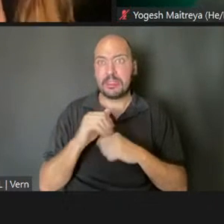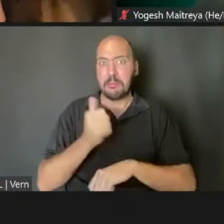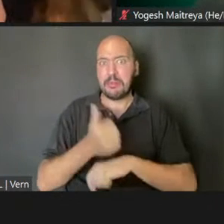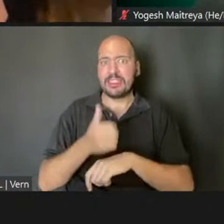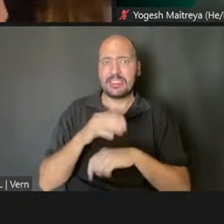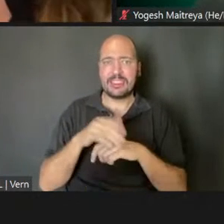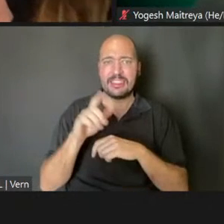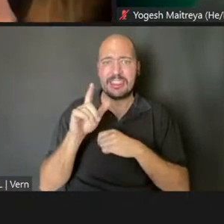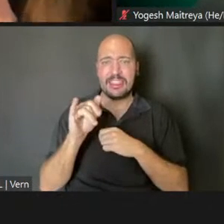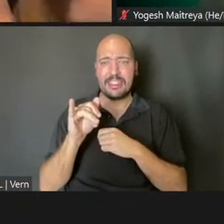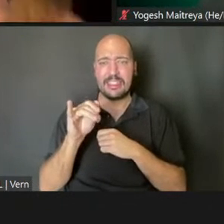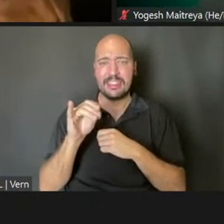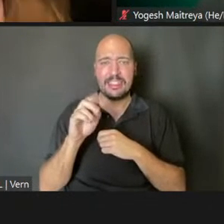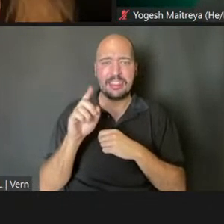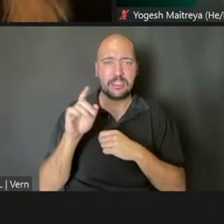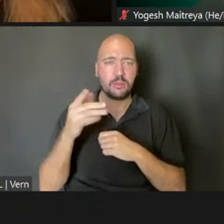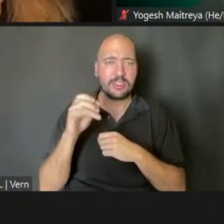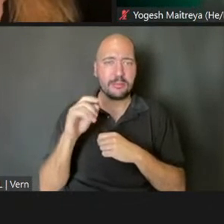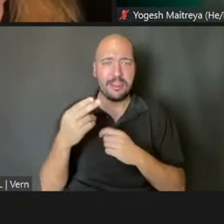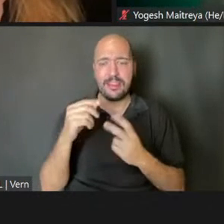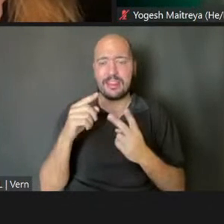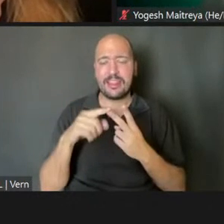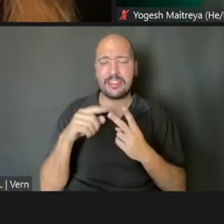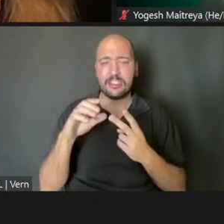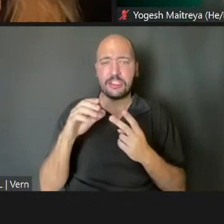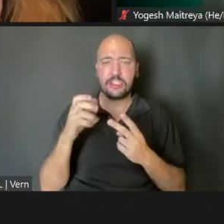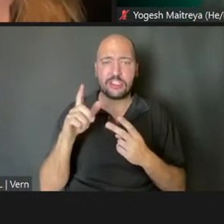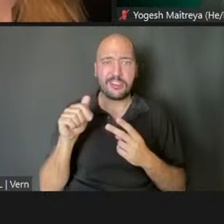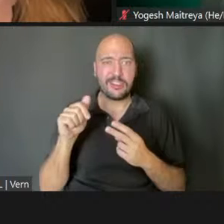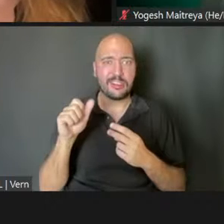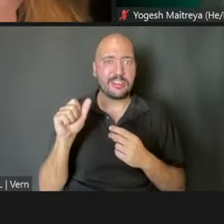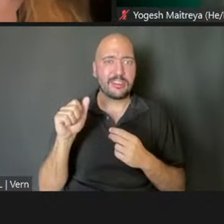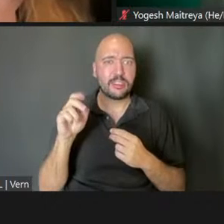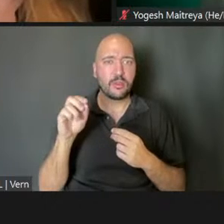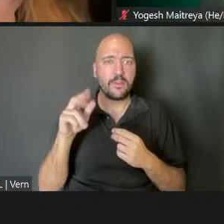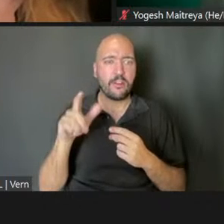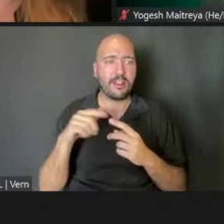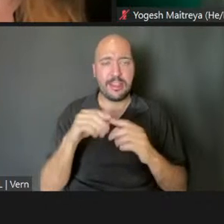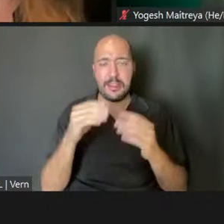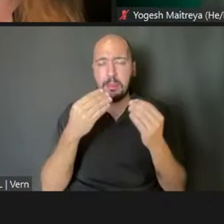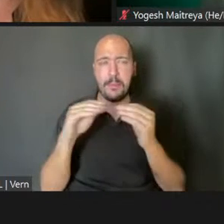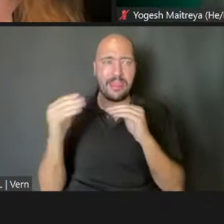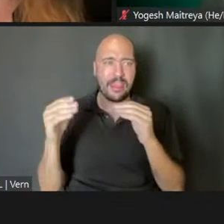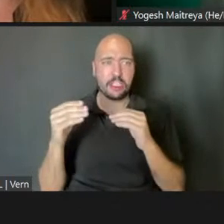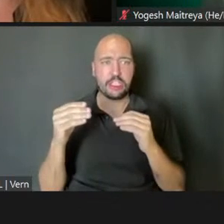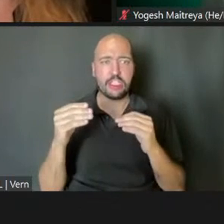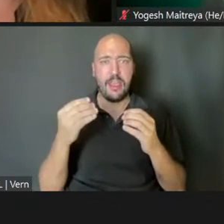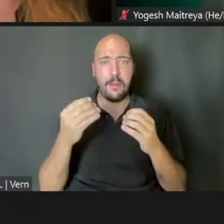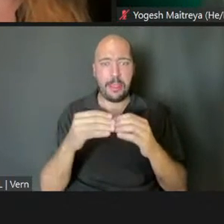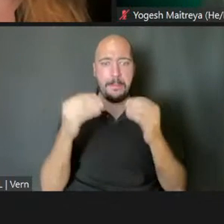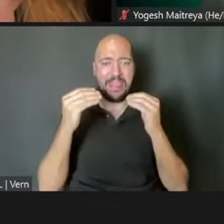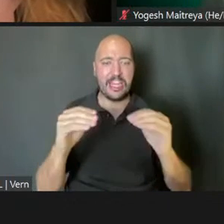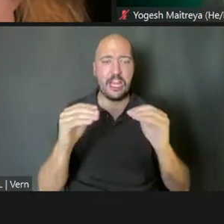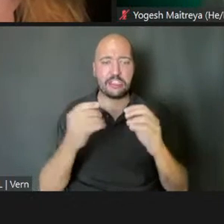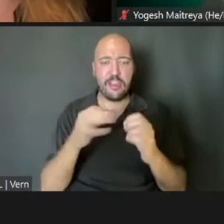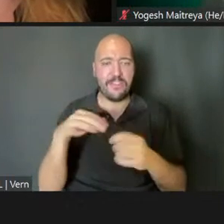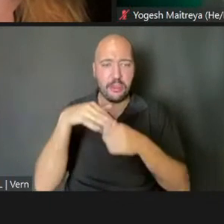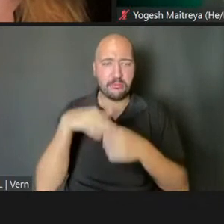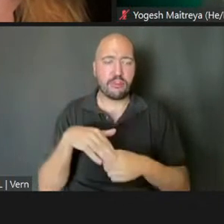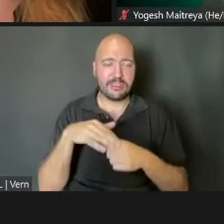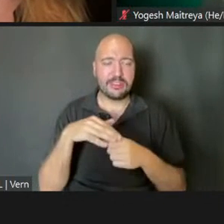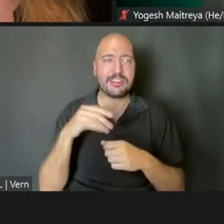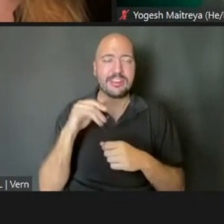Linda Tway-Smith and Chela Sandoval, who in Methodology of the Oppressed says,